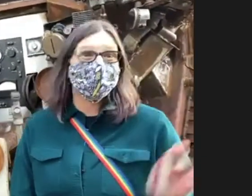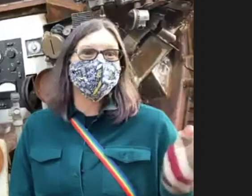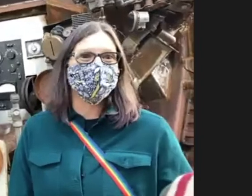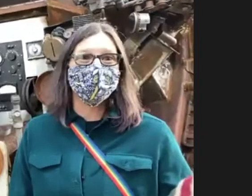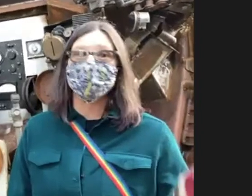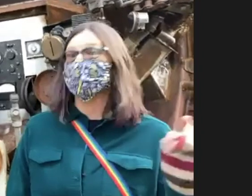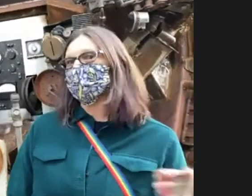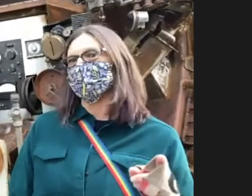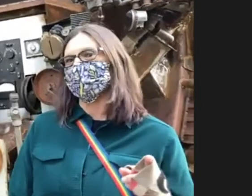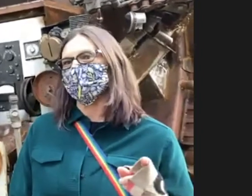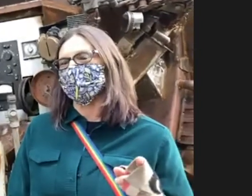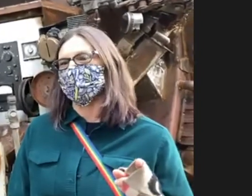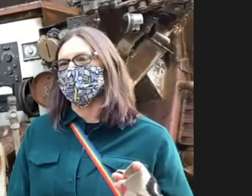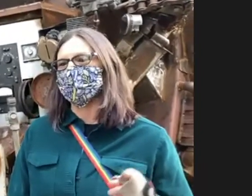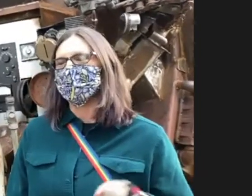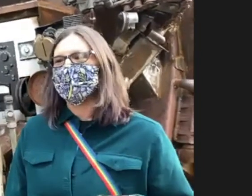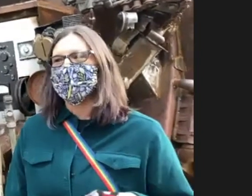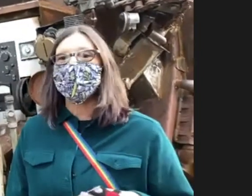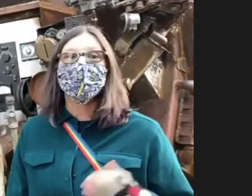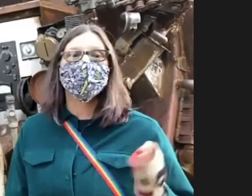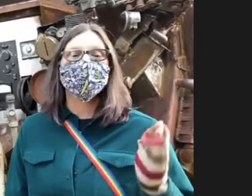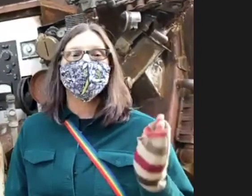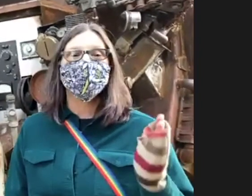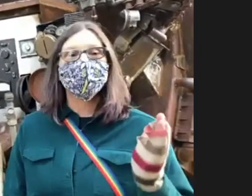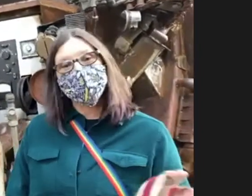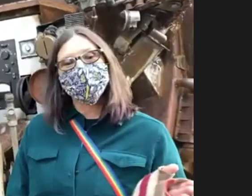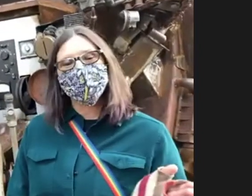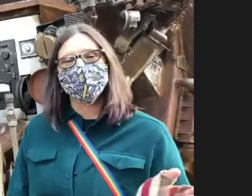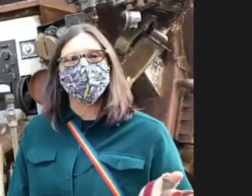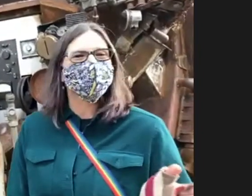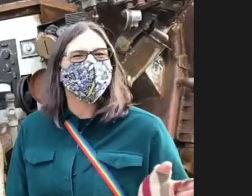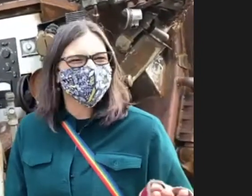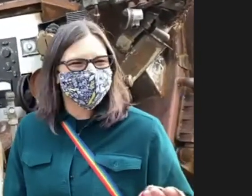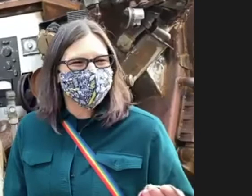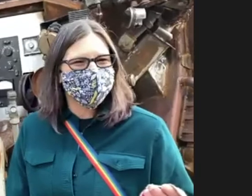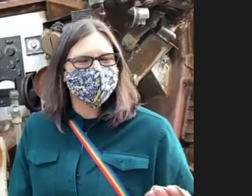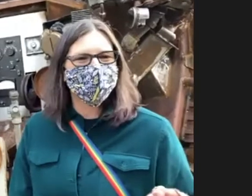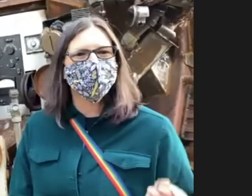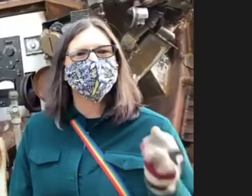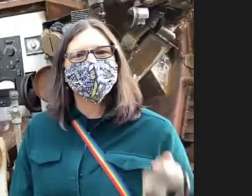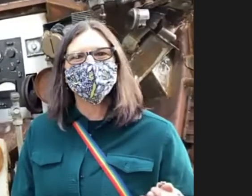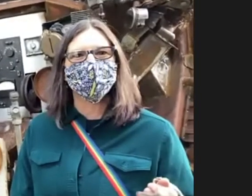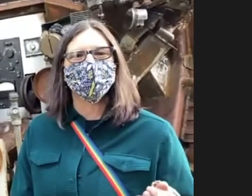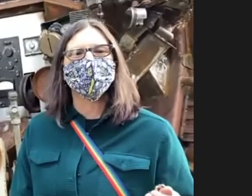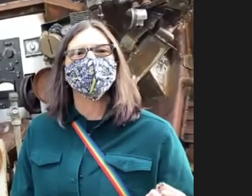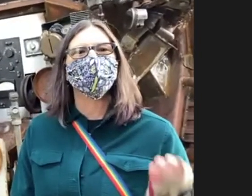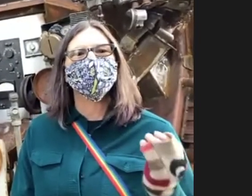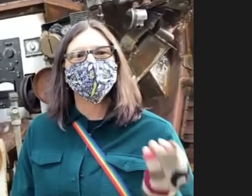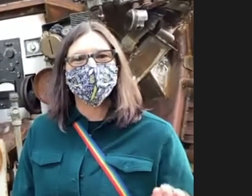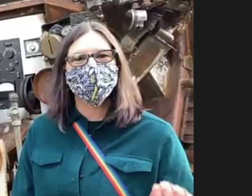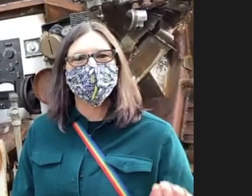Day this year will be the 51st Earth Day. And the theme this year, there's always a theme every year, and this year